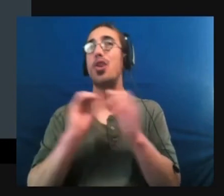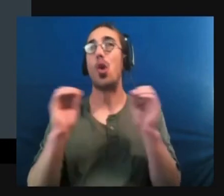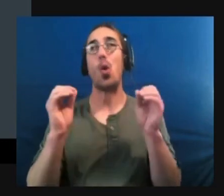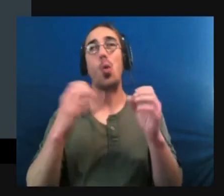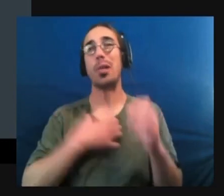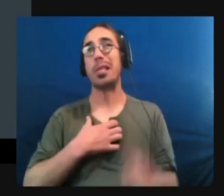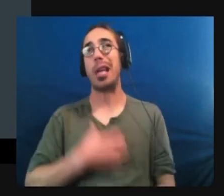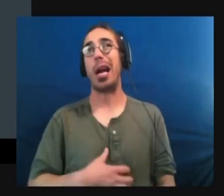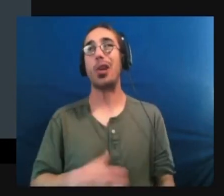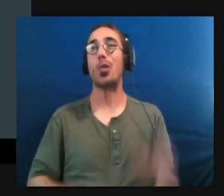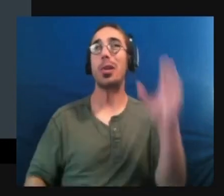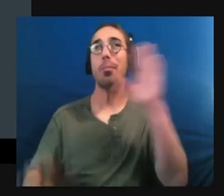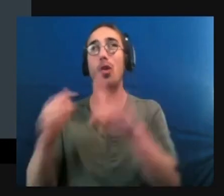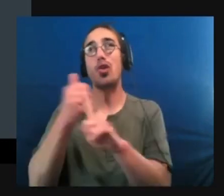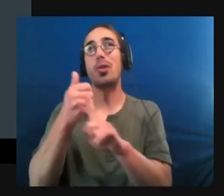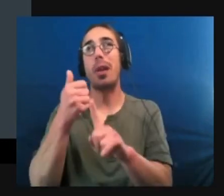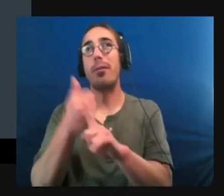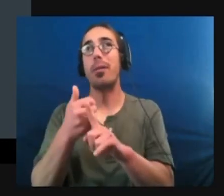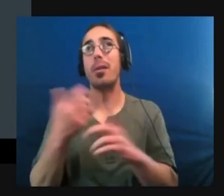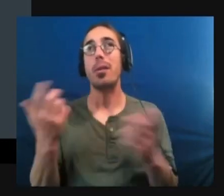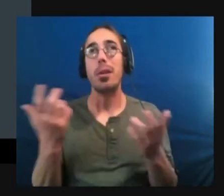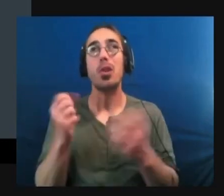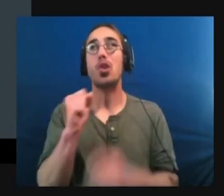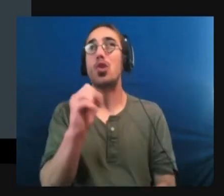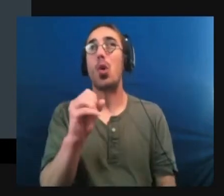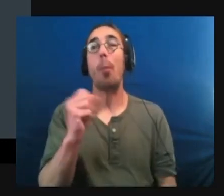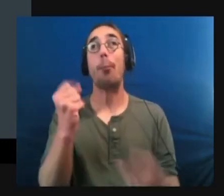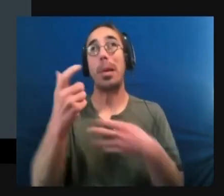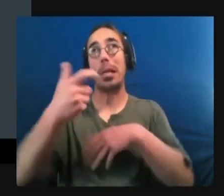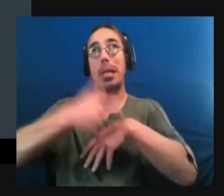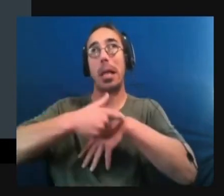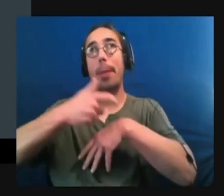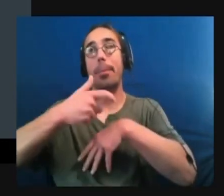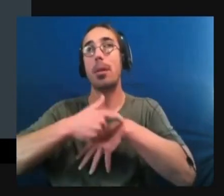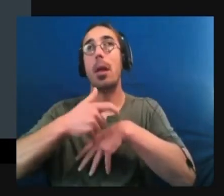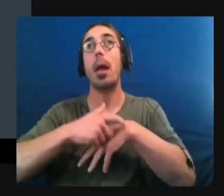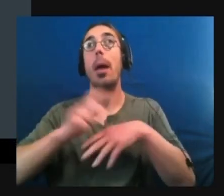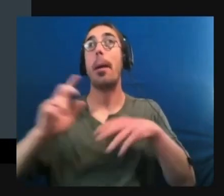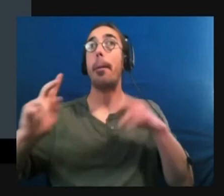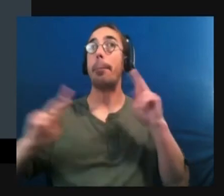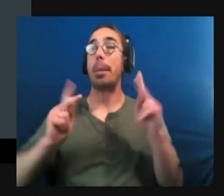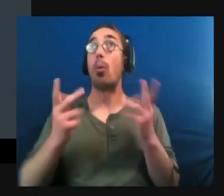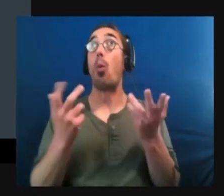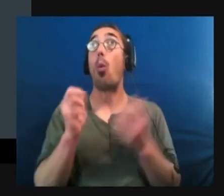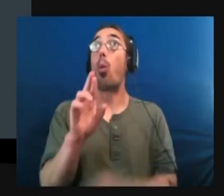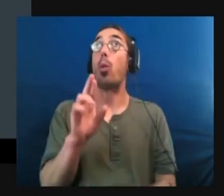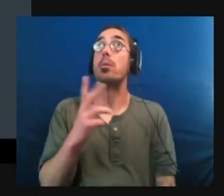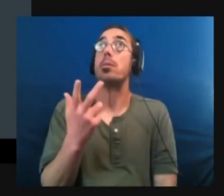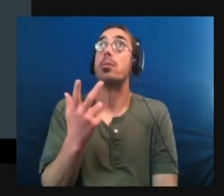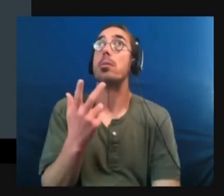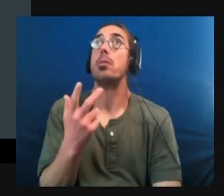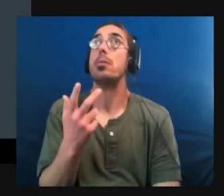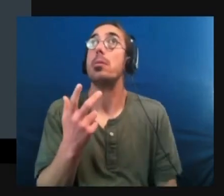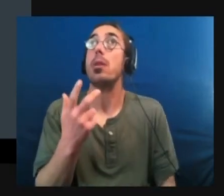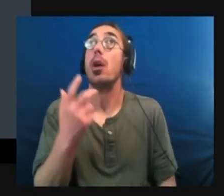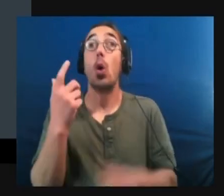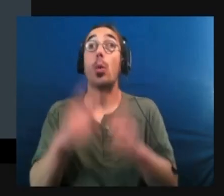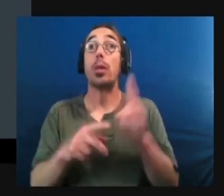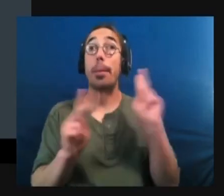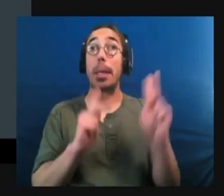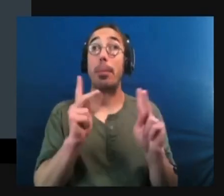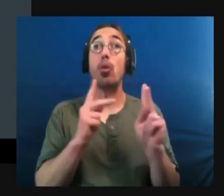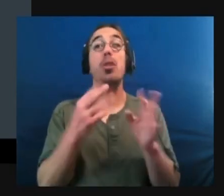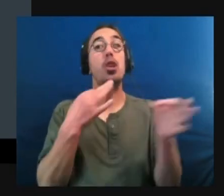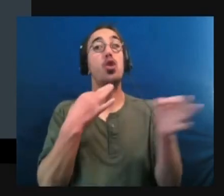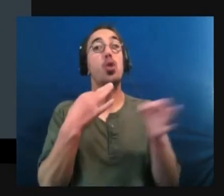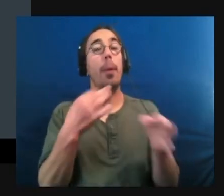to explore. And so a lot of times people, or what these people were described as being in